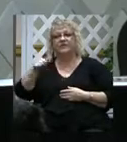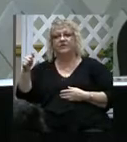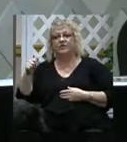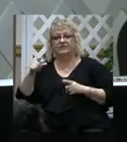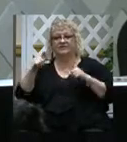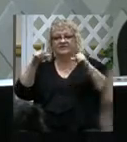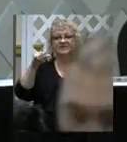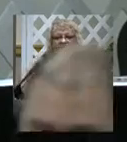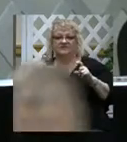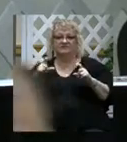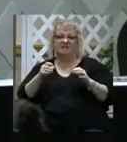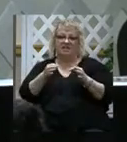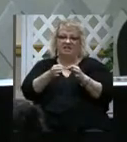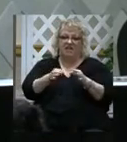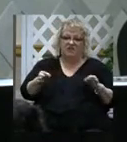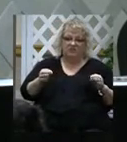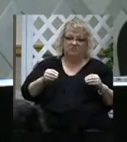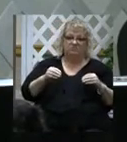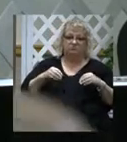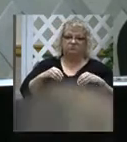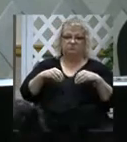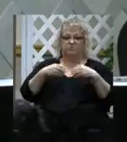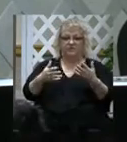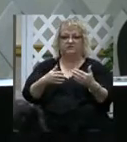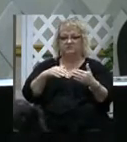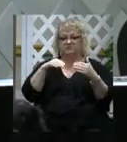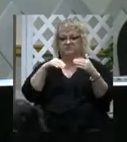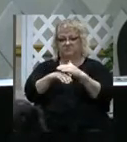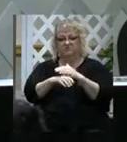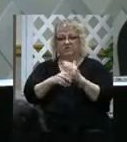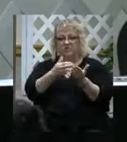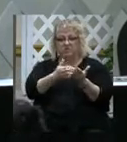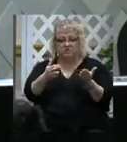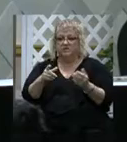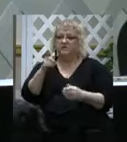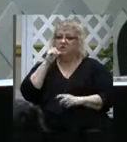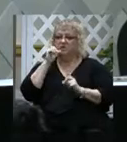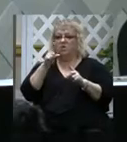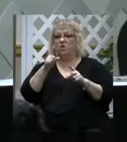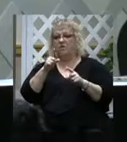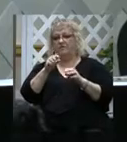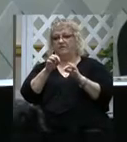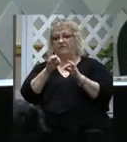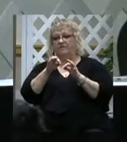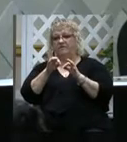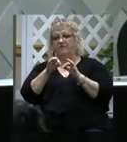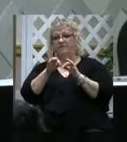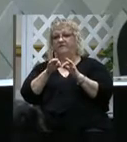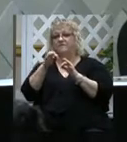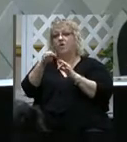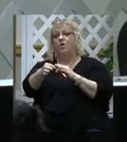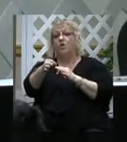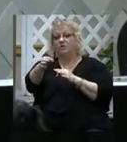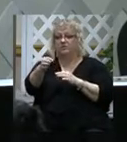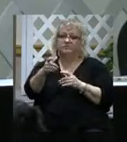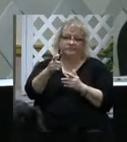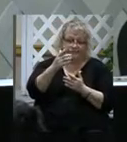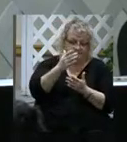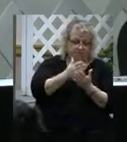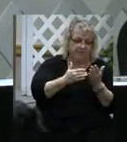testing, language proficiency testing resources. If you don't want or don't have